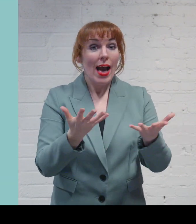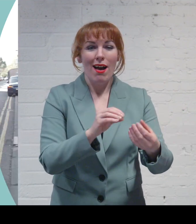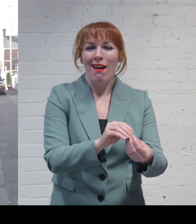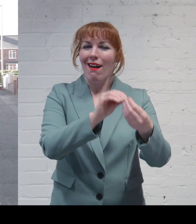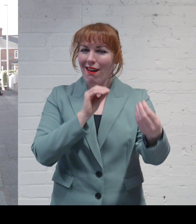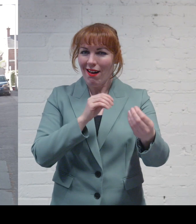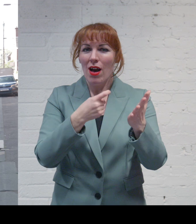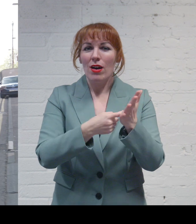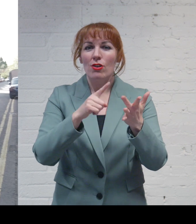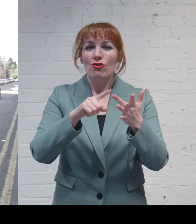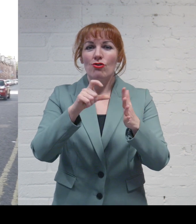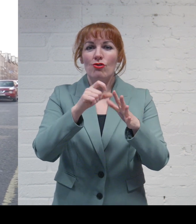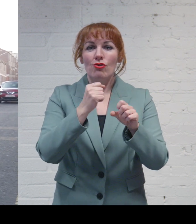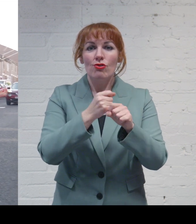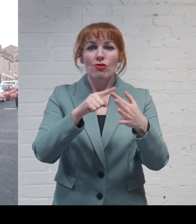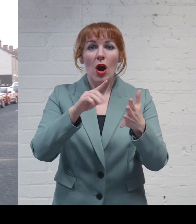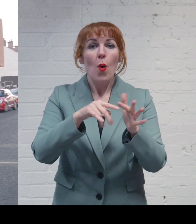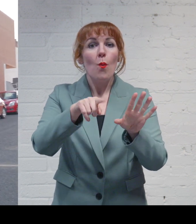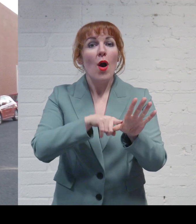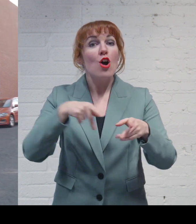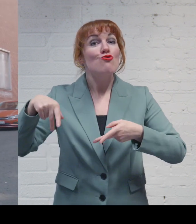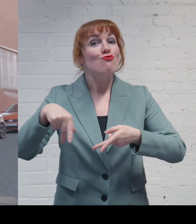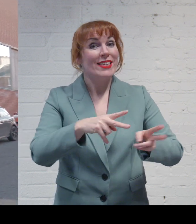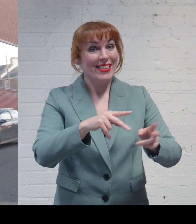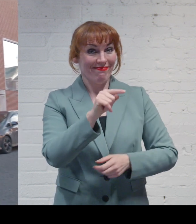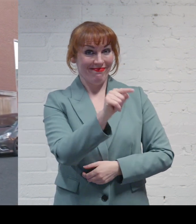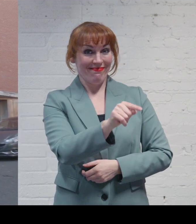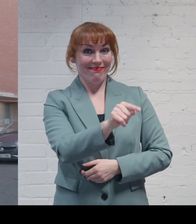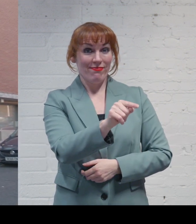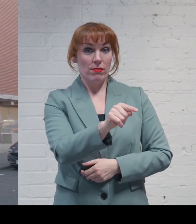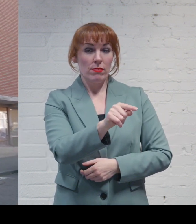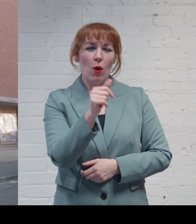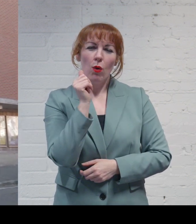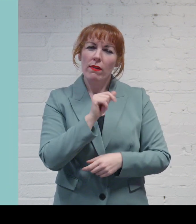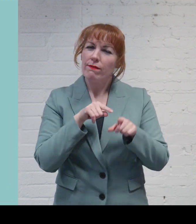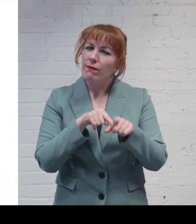There is a safe emergency assembly point opposite the main entrance on Ridgeway Street.